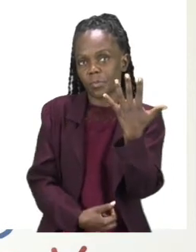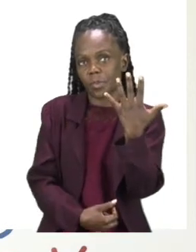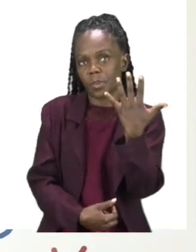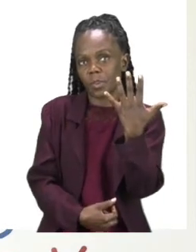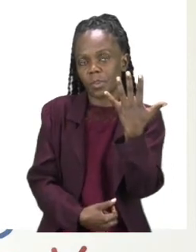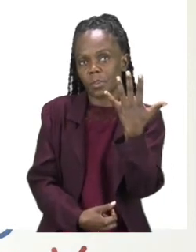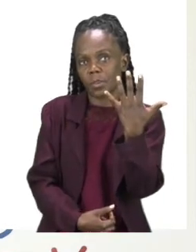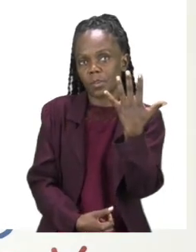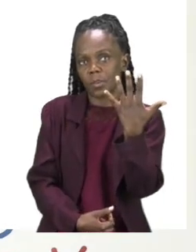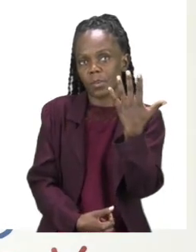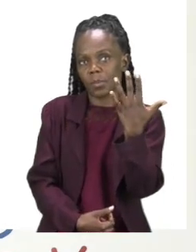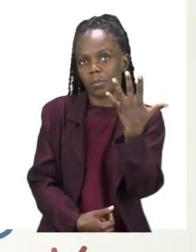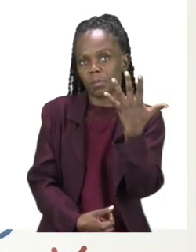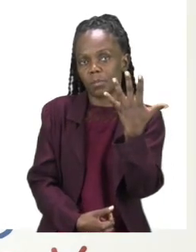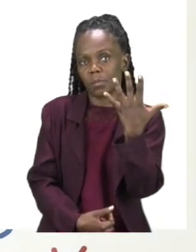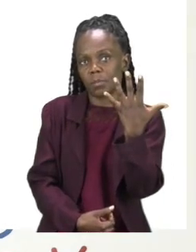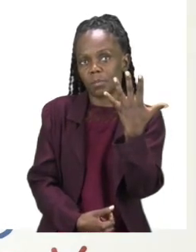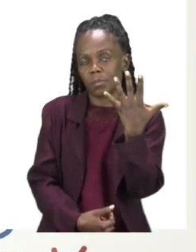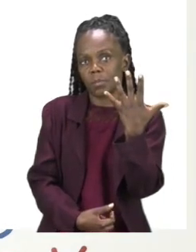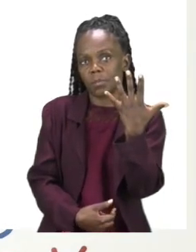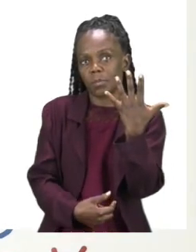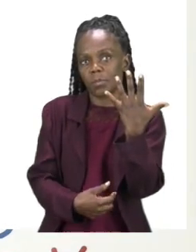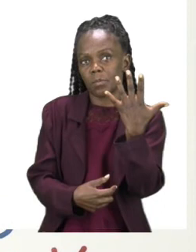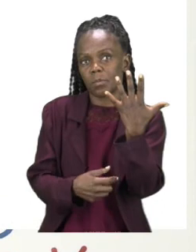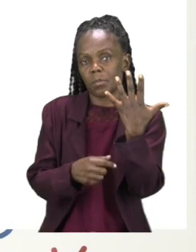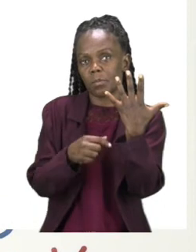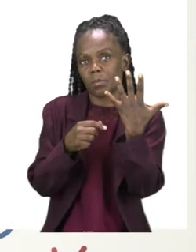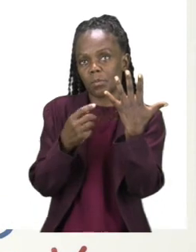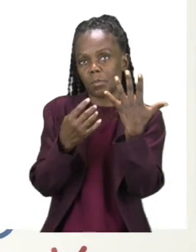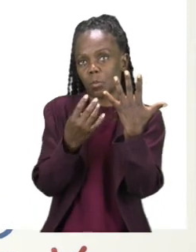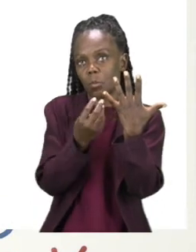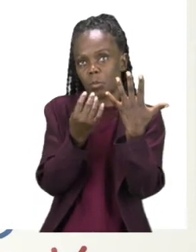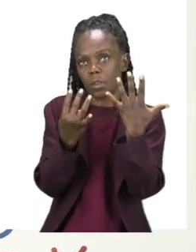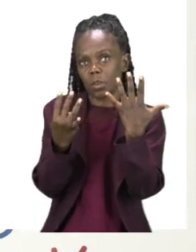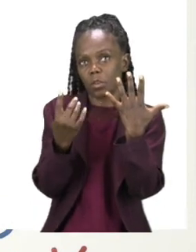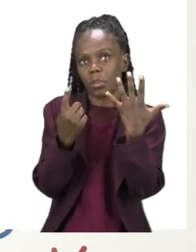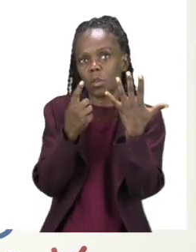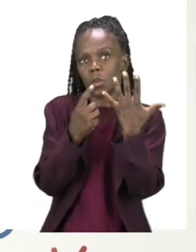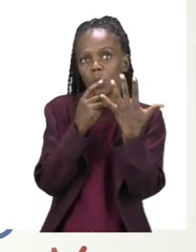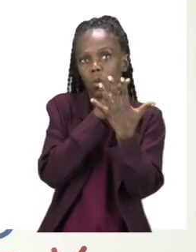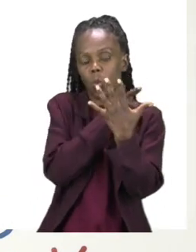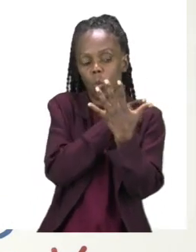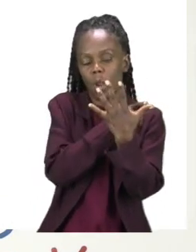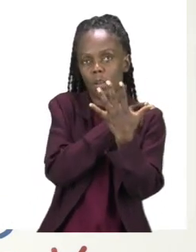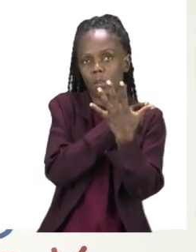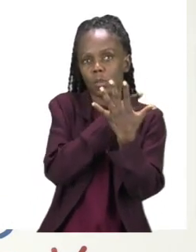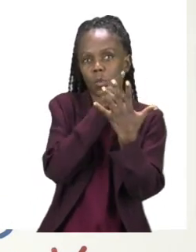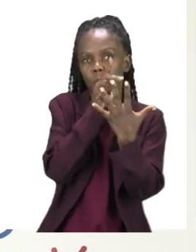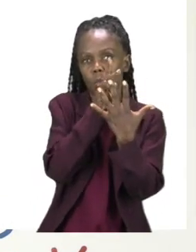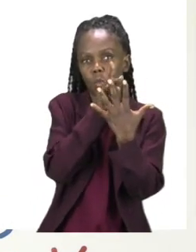hand, spread your fingers out, and let us count them. We have 1,